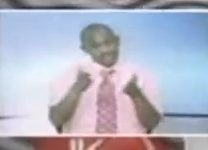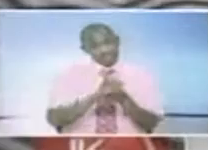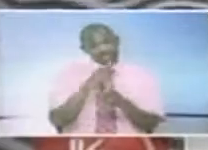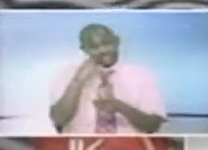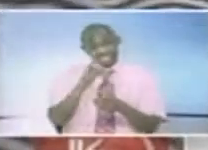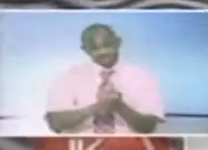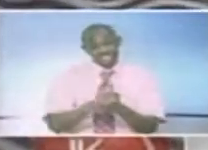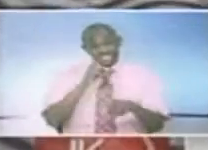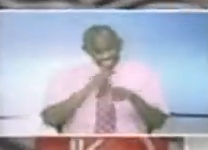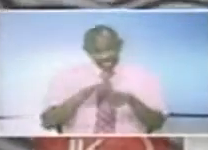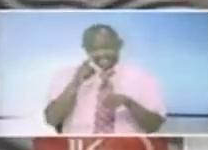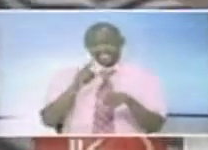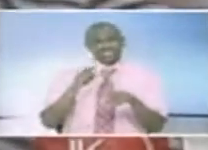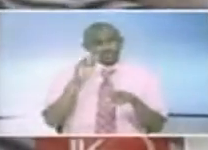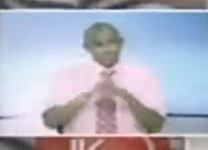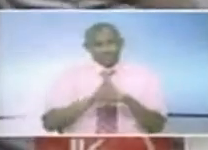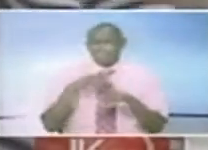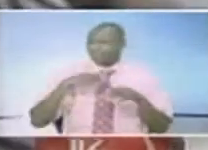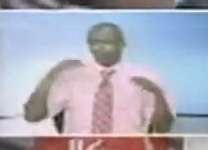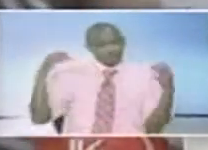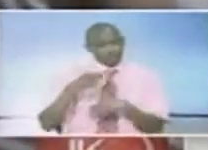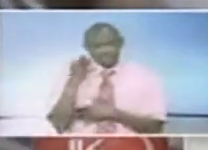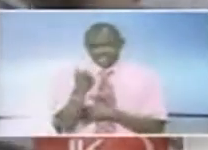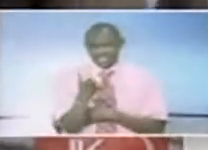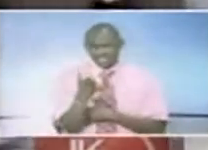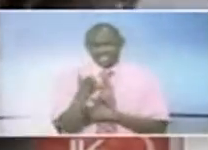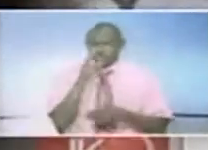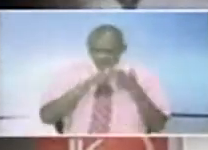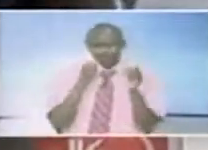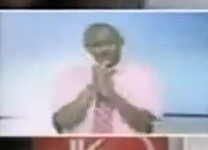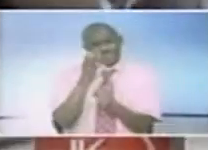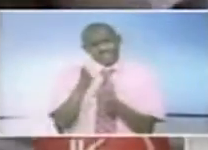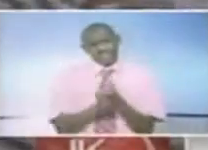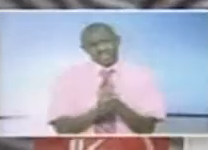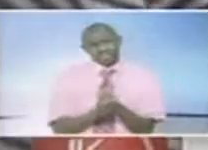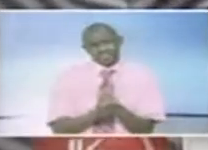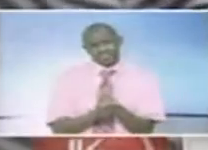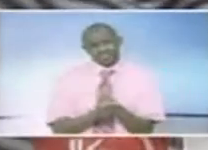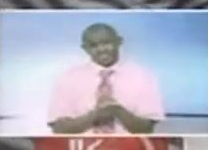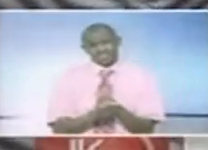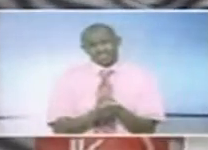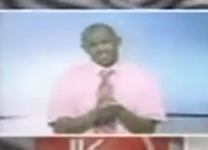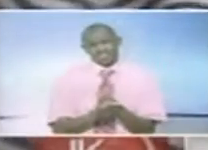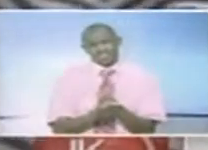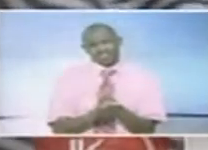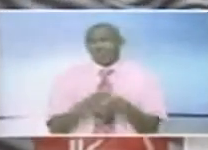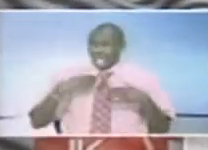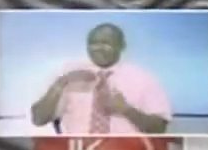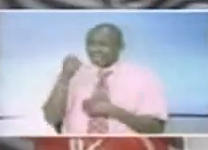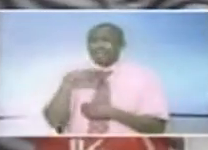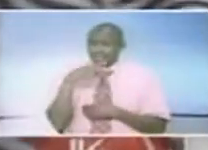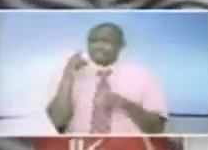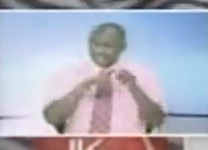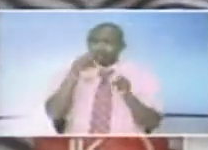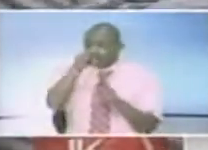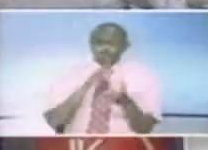you, Martin, man, this is incredible. It's amazing what you're doing. Are there other people out there